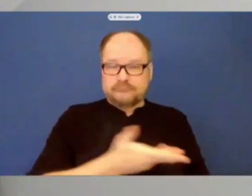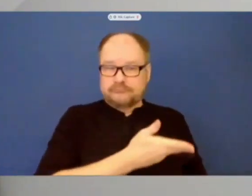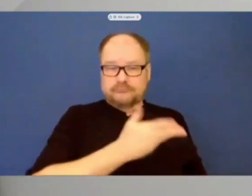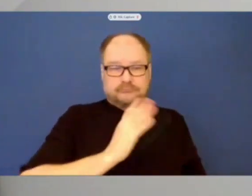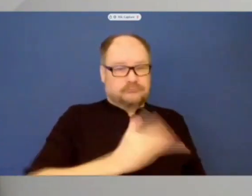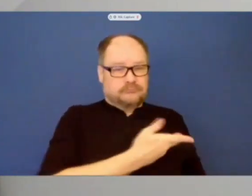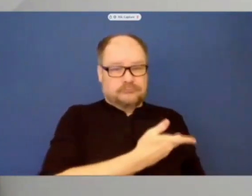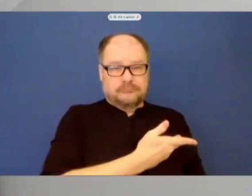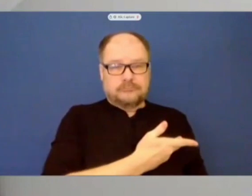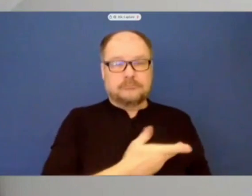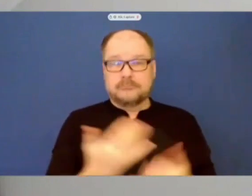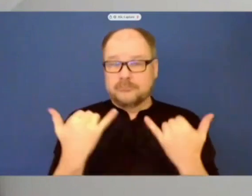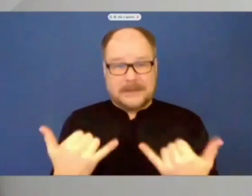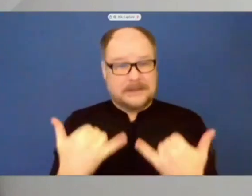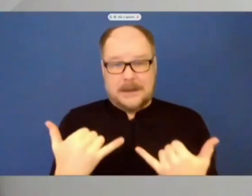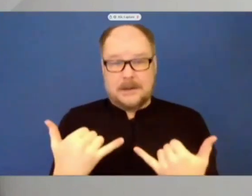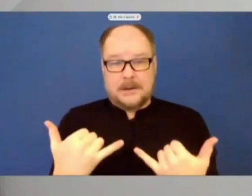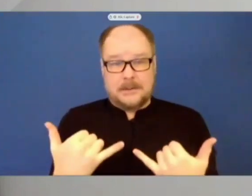now.